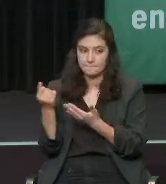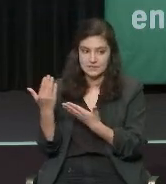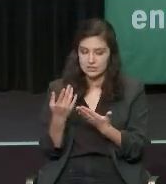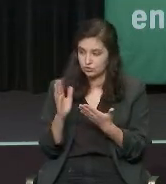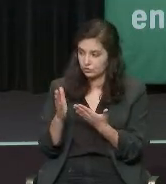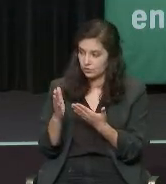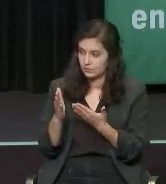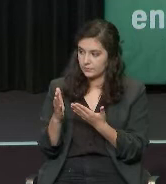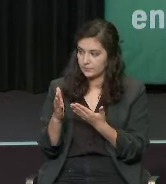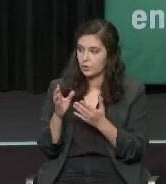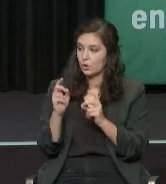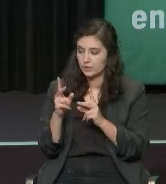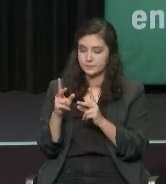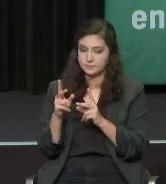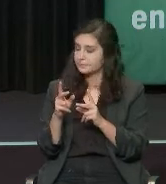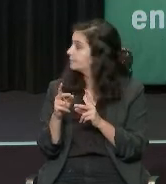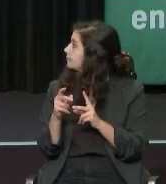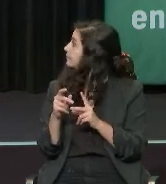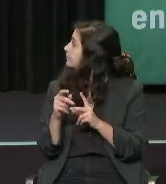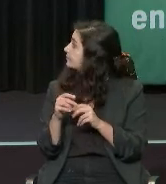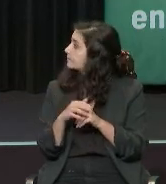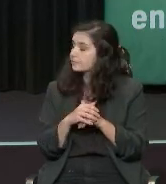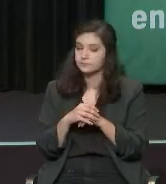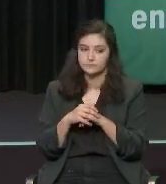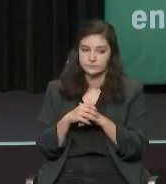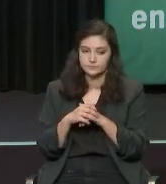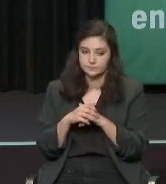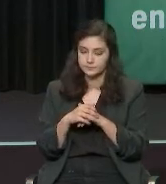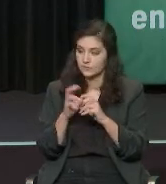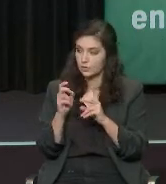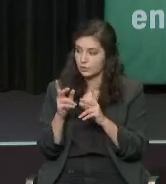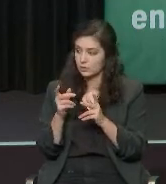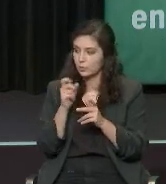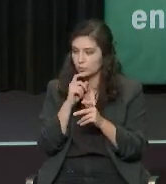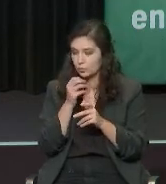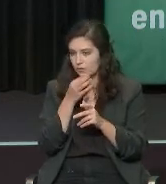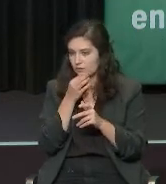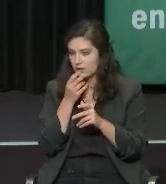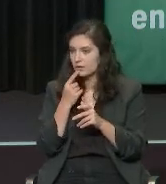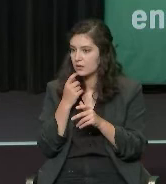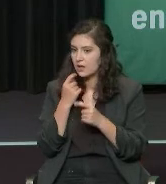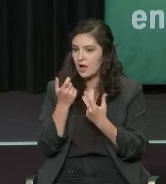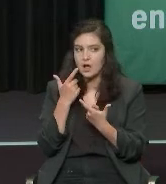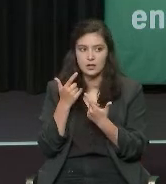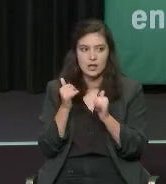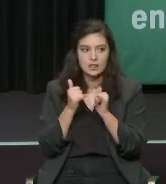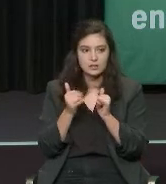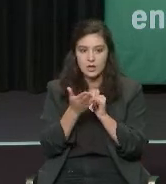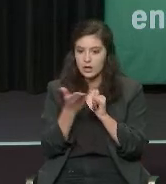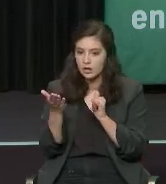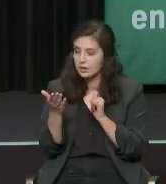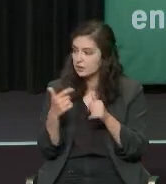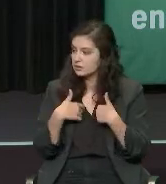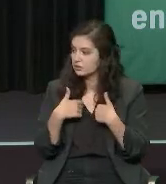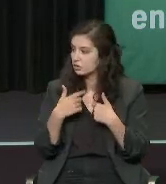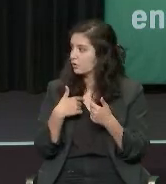Sim. Ok. Estamos a ver. Okay, should I speak in English maybe? I'll bring you an international initiative, so I